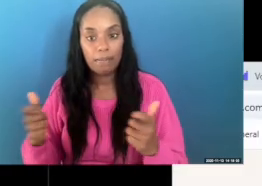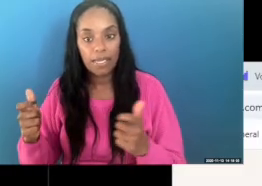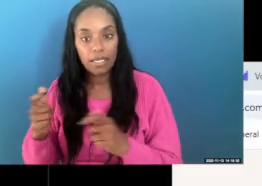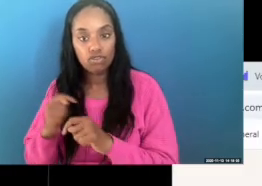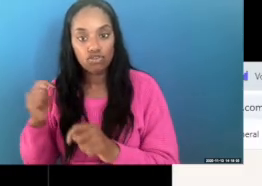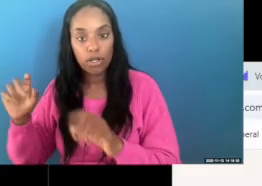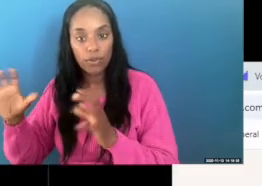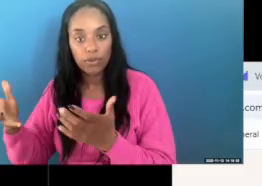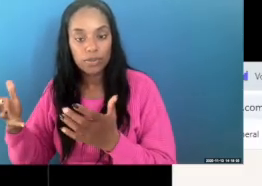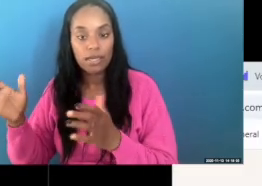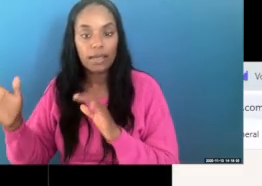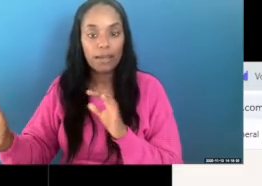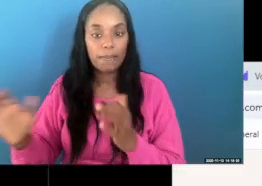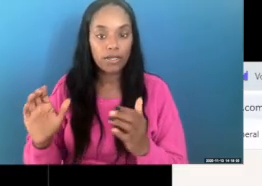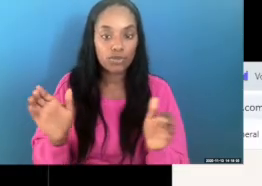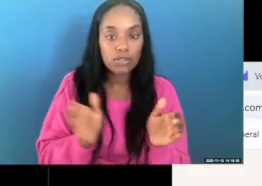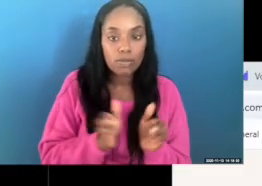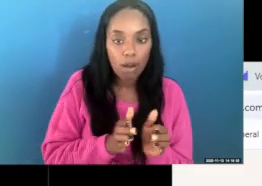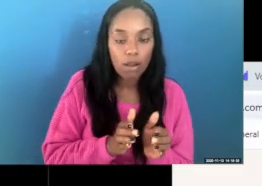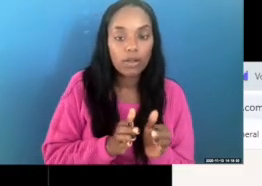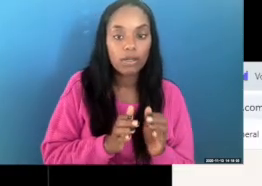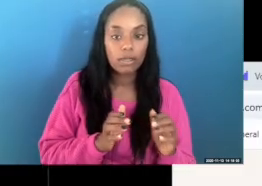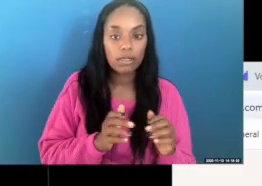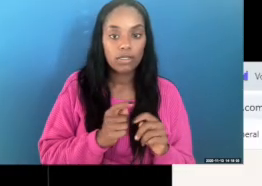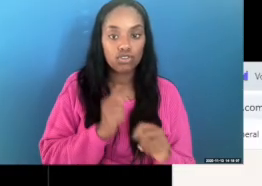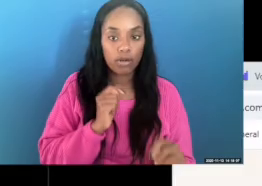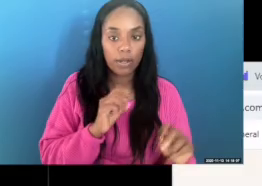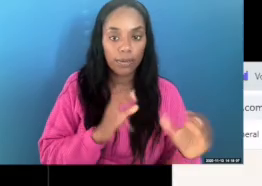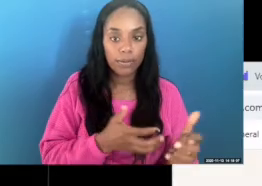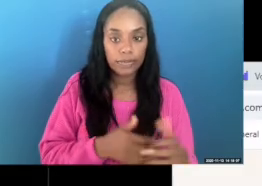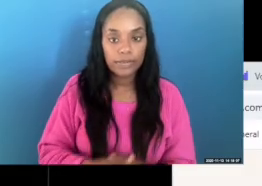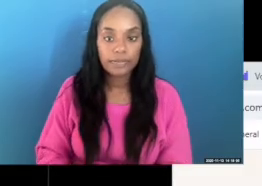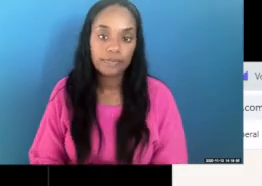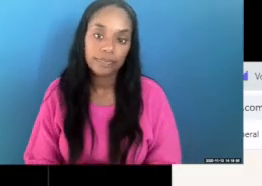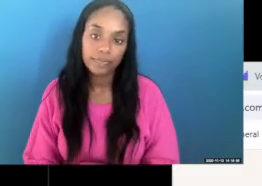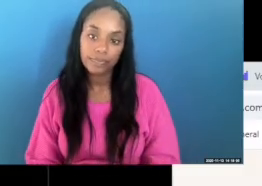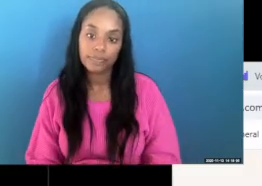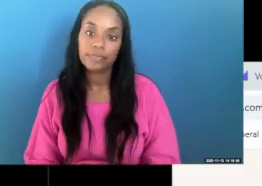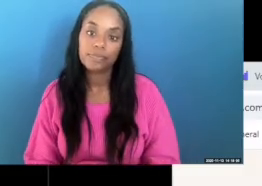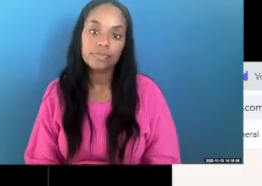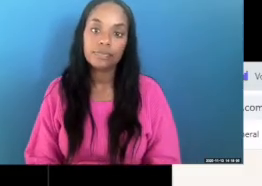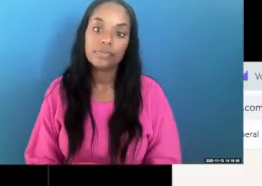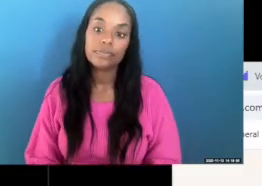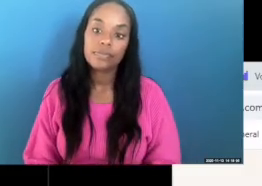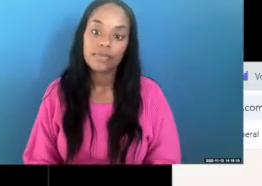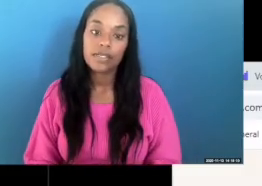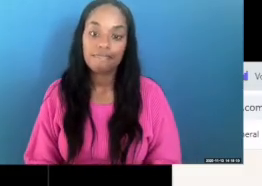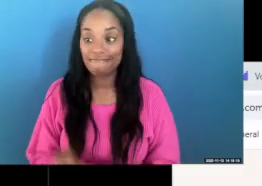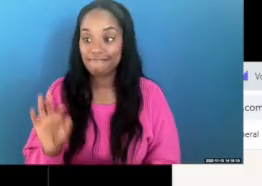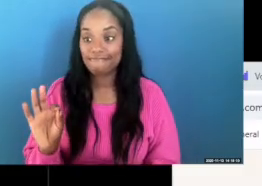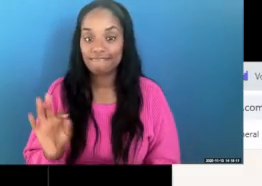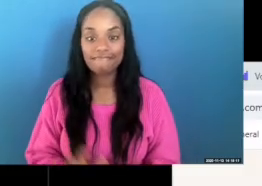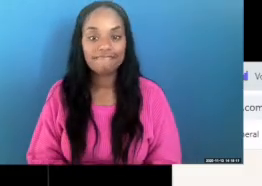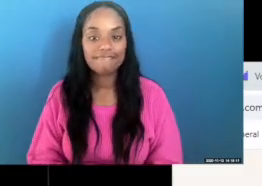speaking, we recognize that it's a different purchase decision when small fleets are looking at making a purchase versus large